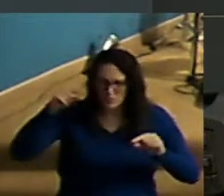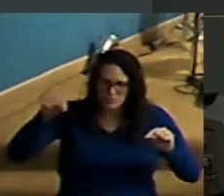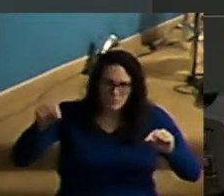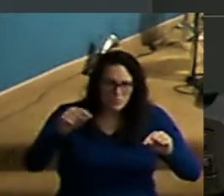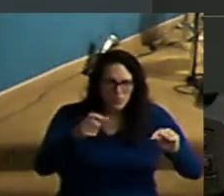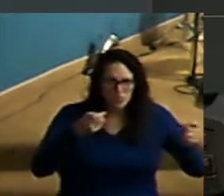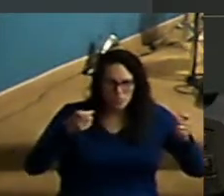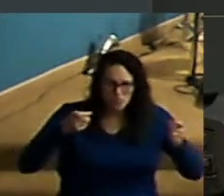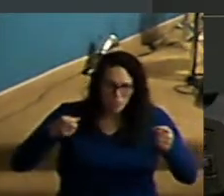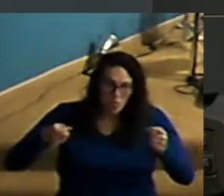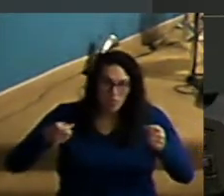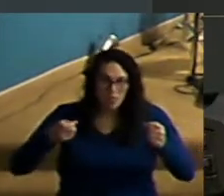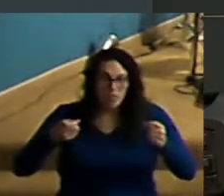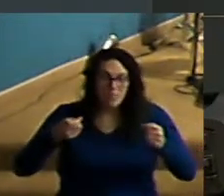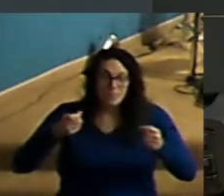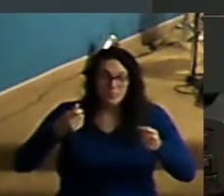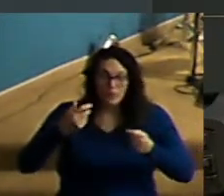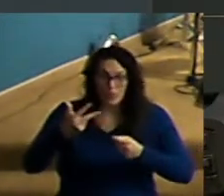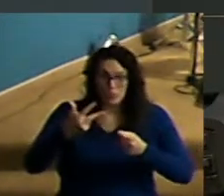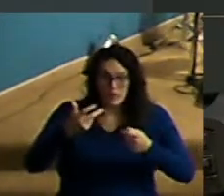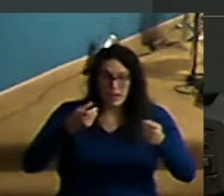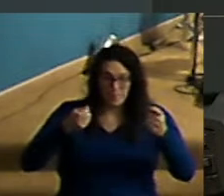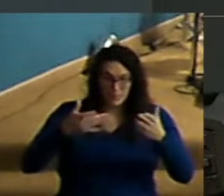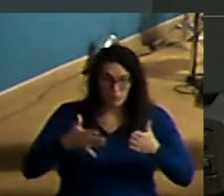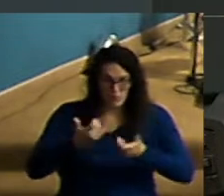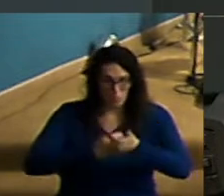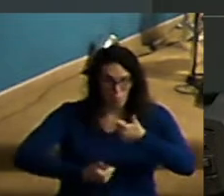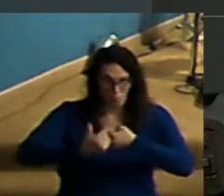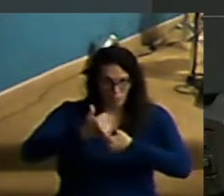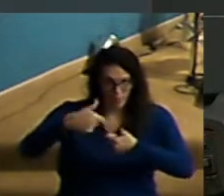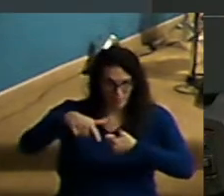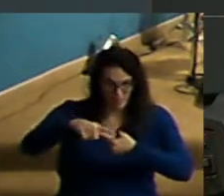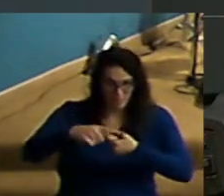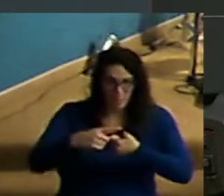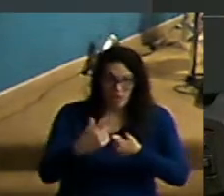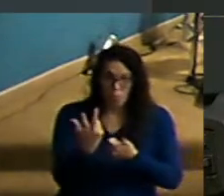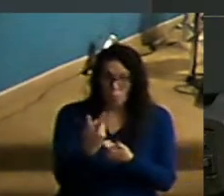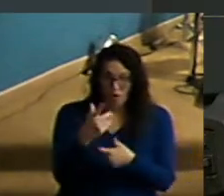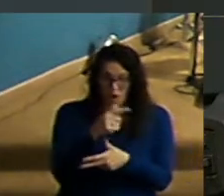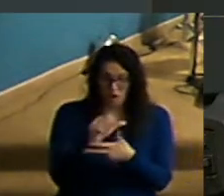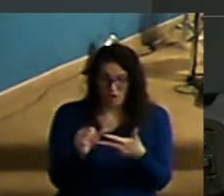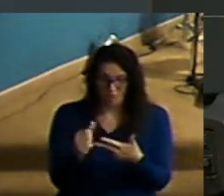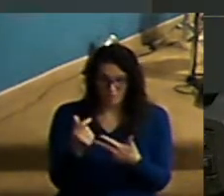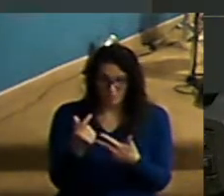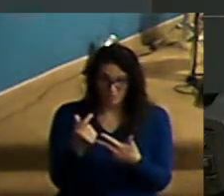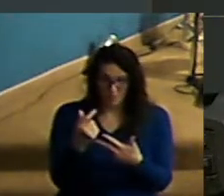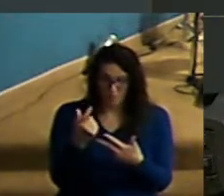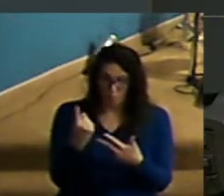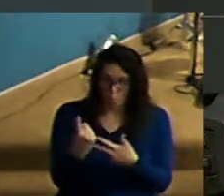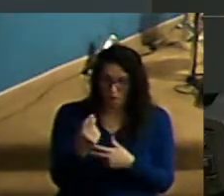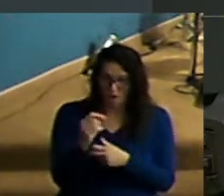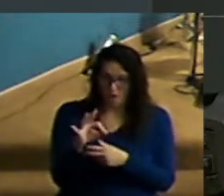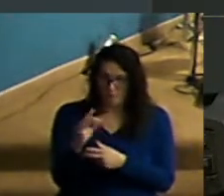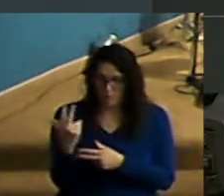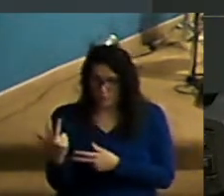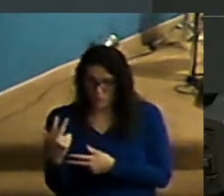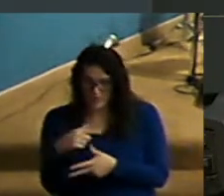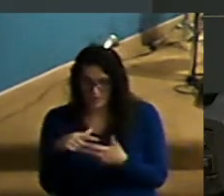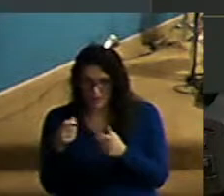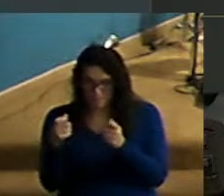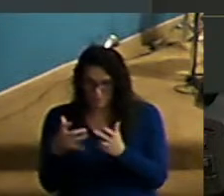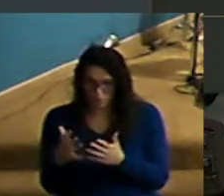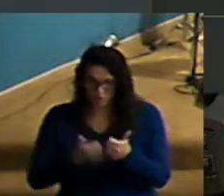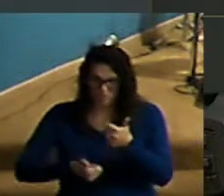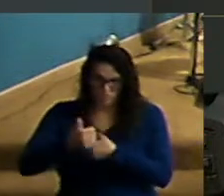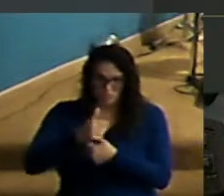three administrators over them, one of whom was Daniel. So Daniel's like one of the top three administrators over the